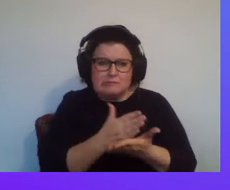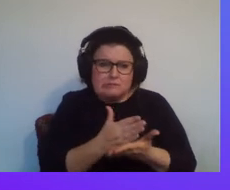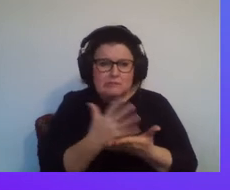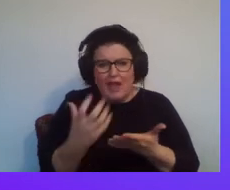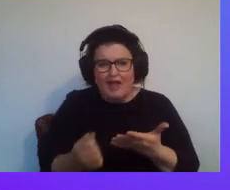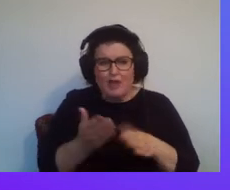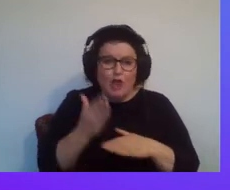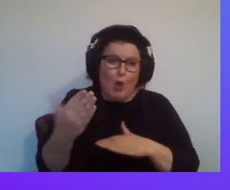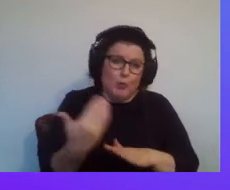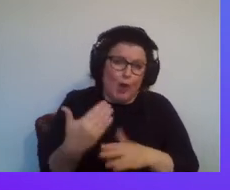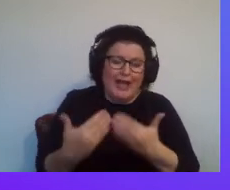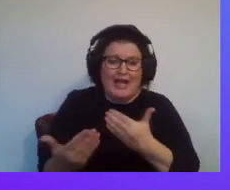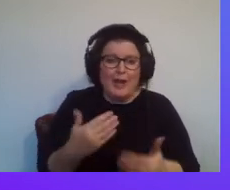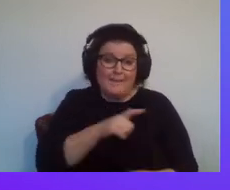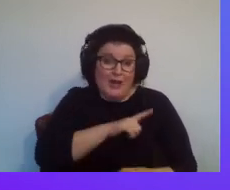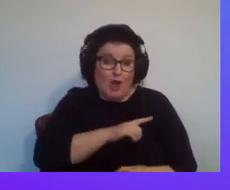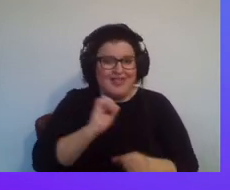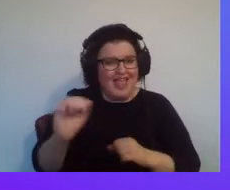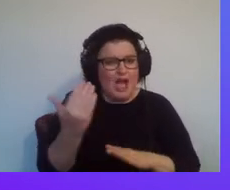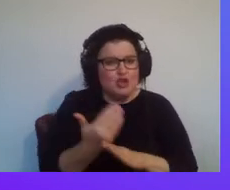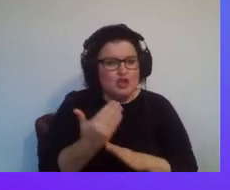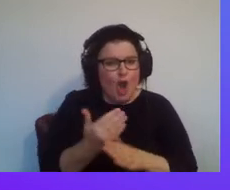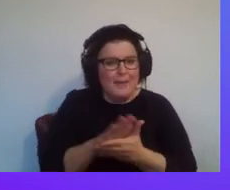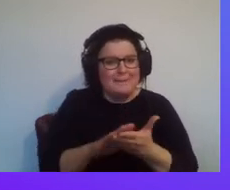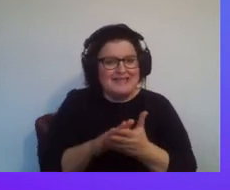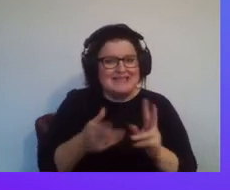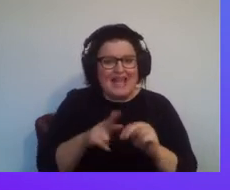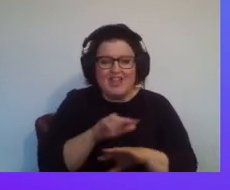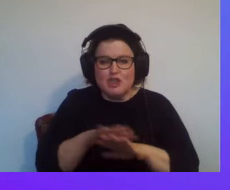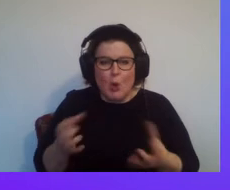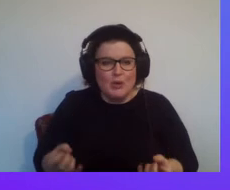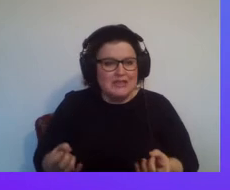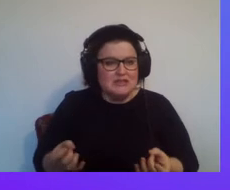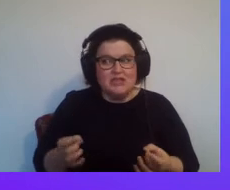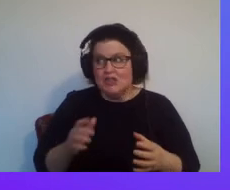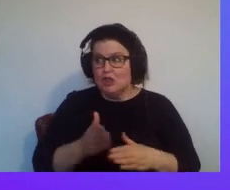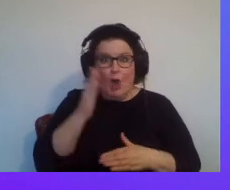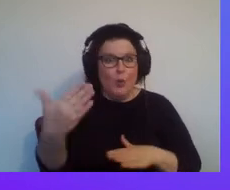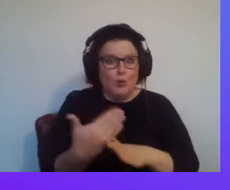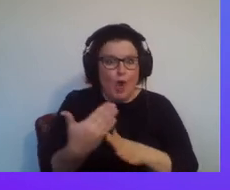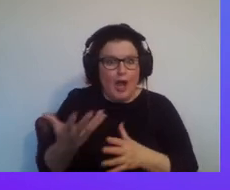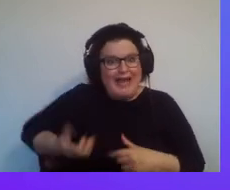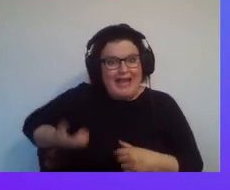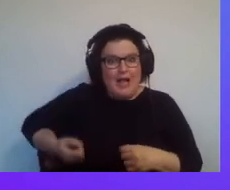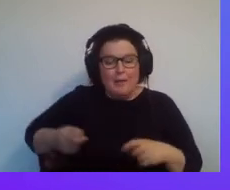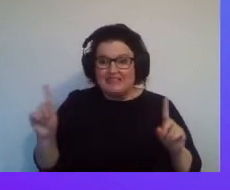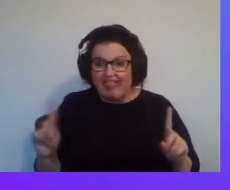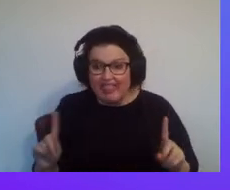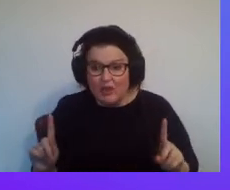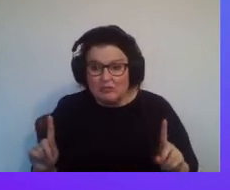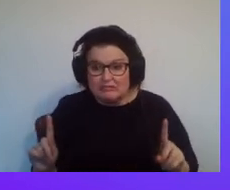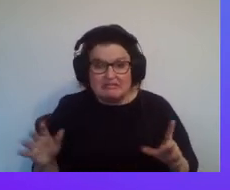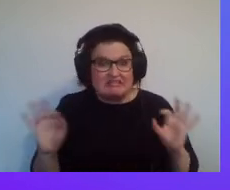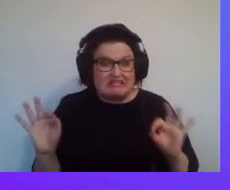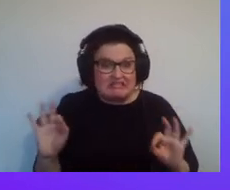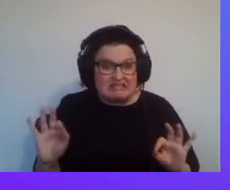impact. And I turn to this because this is not medical, this is political. It's not made better,